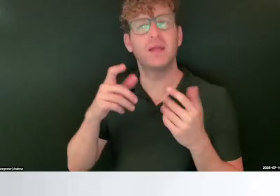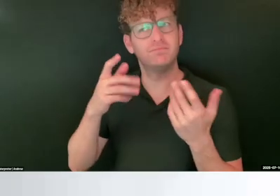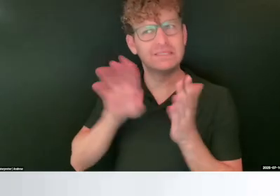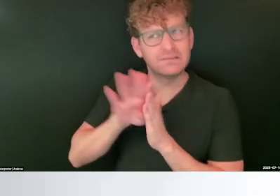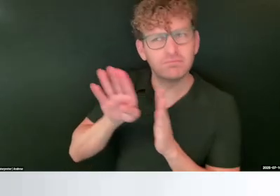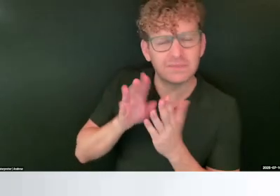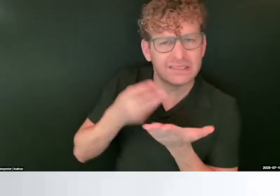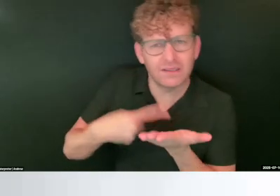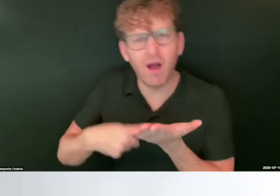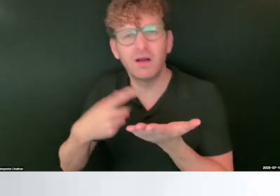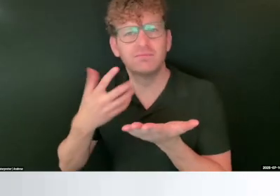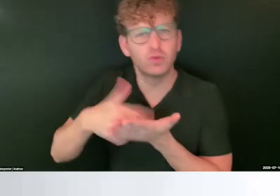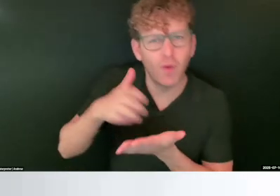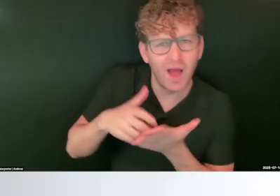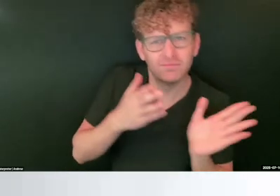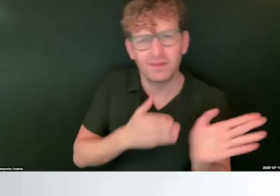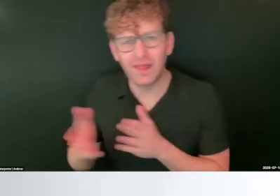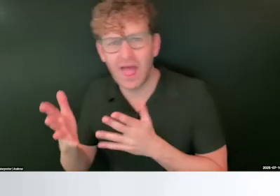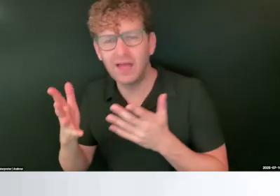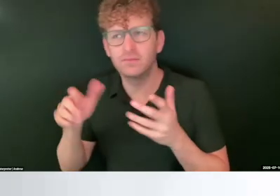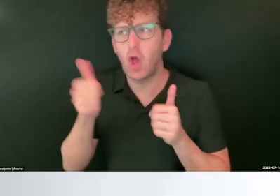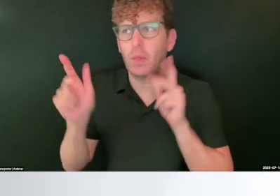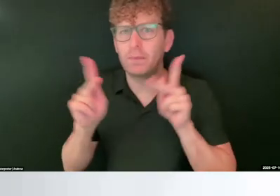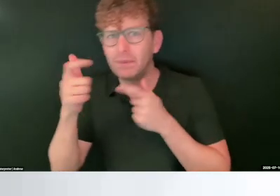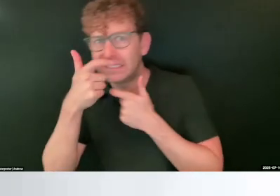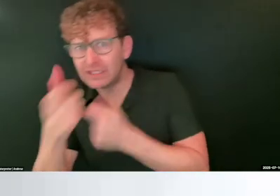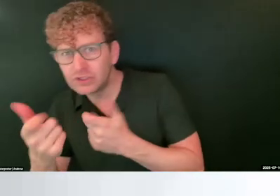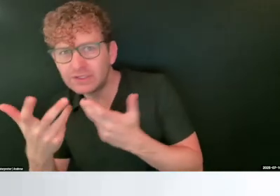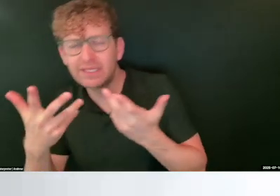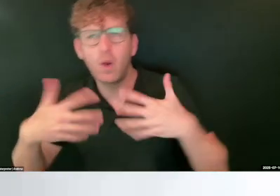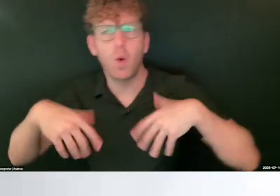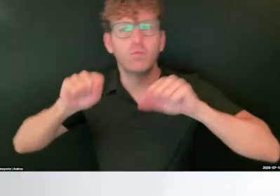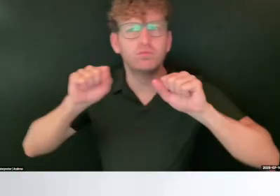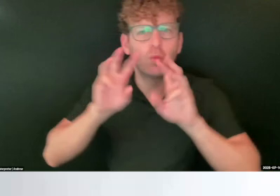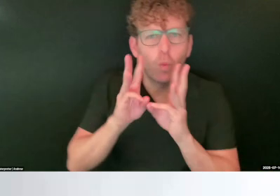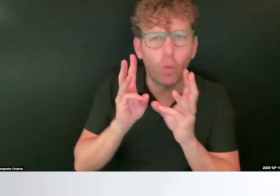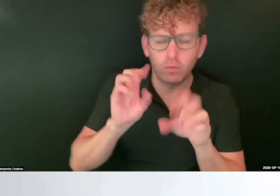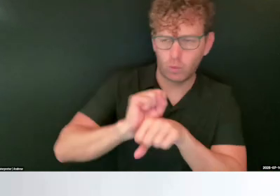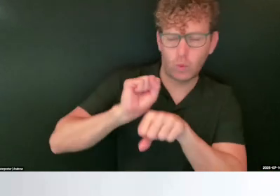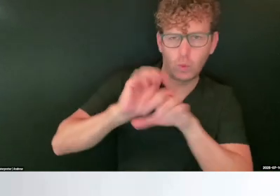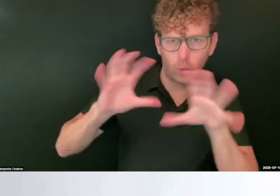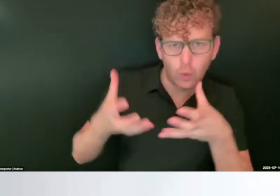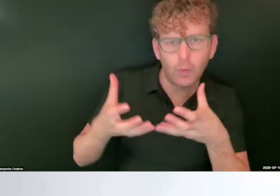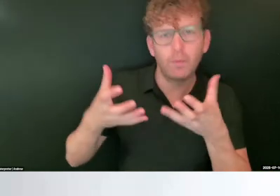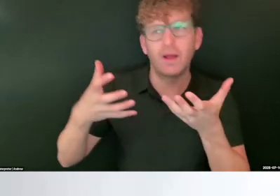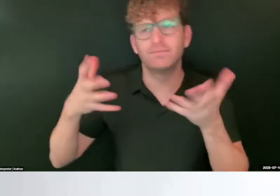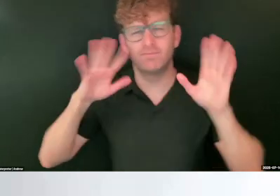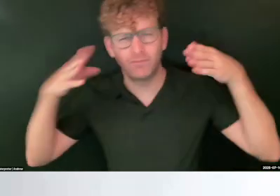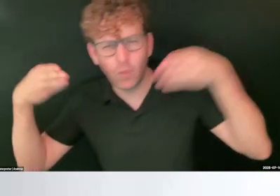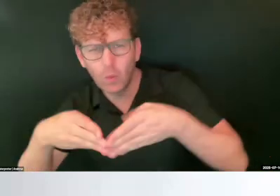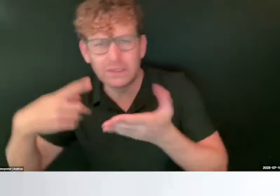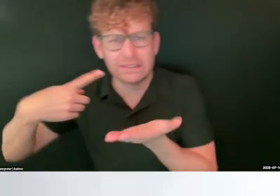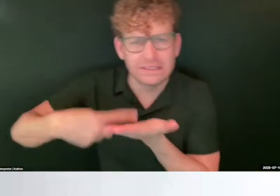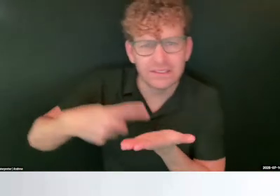in collaboration with you and other interested parties. We also hold work groups, which are more focused discussions on specific projects or sets